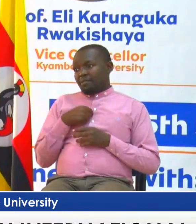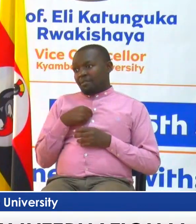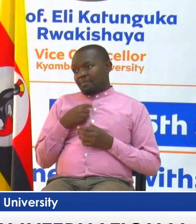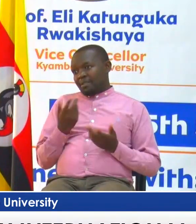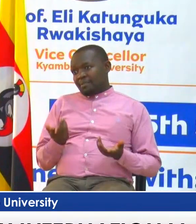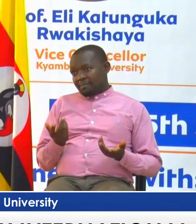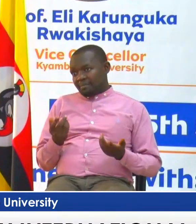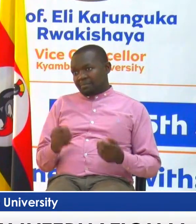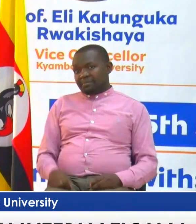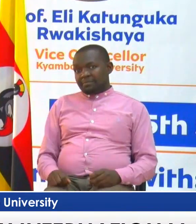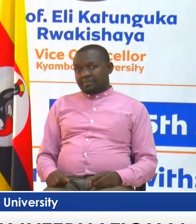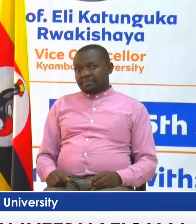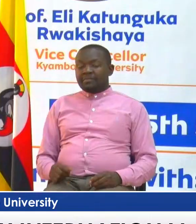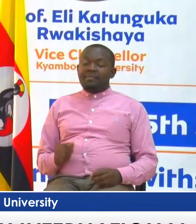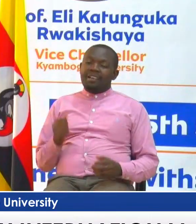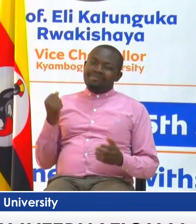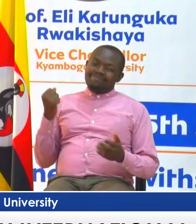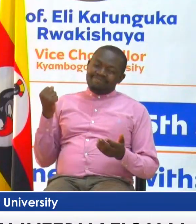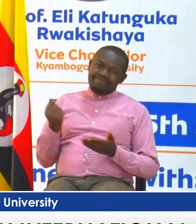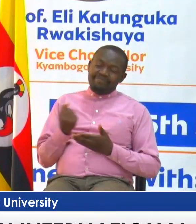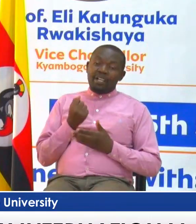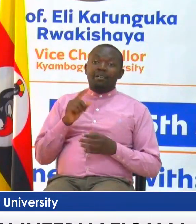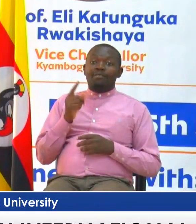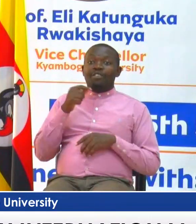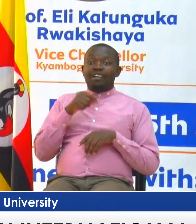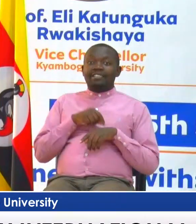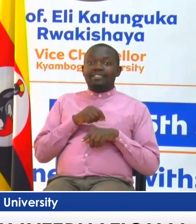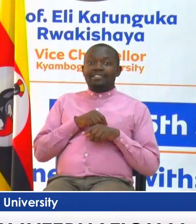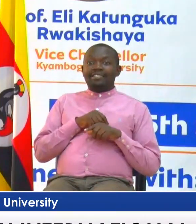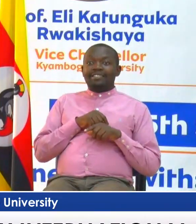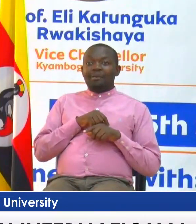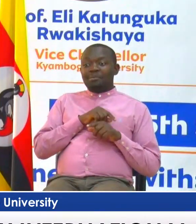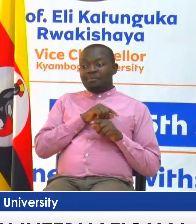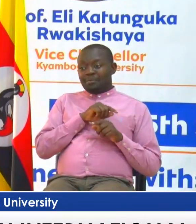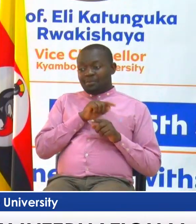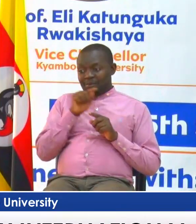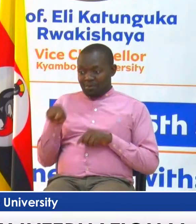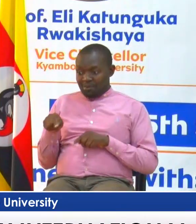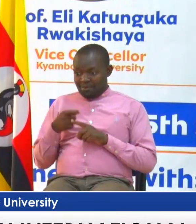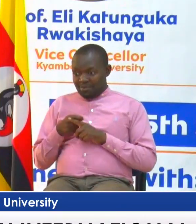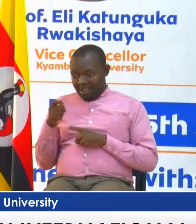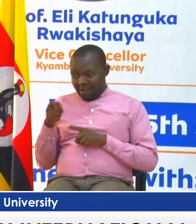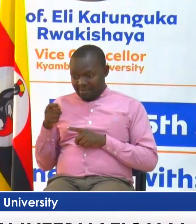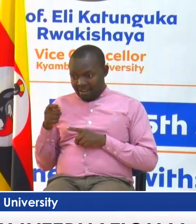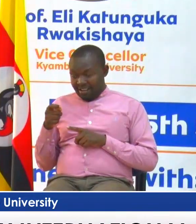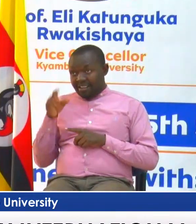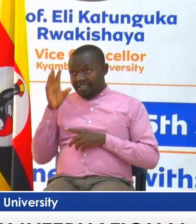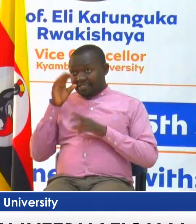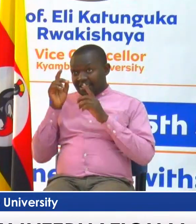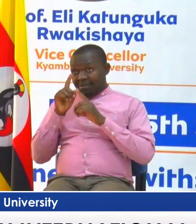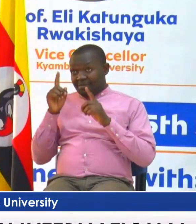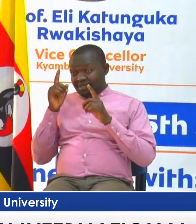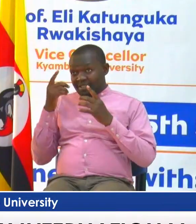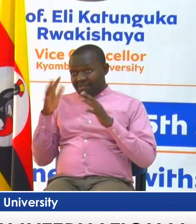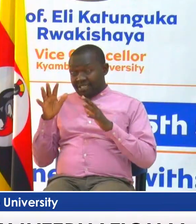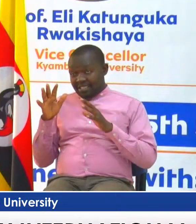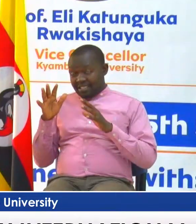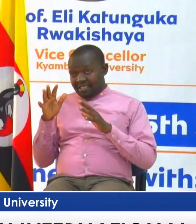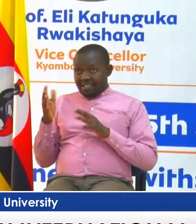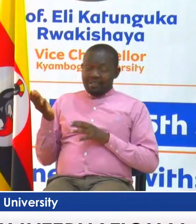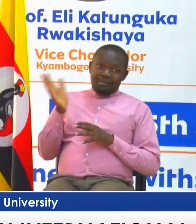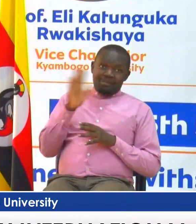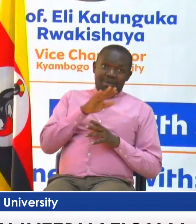from some places. My first time to come to Kampala was when I was going to the university. Then after university, I went back to the village and worked there